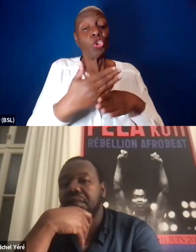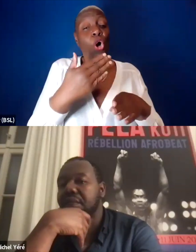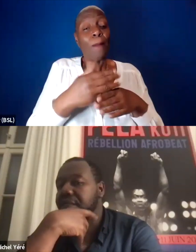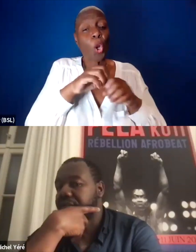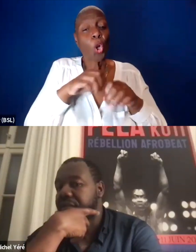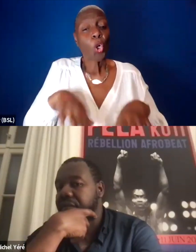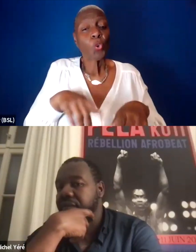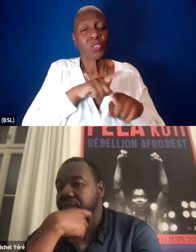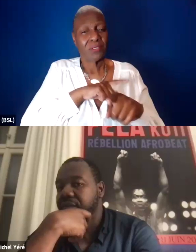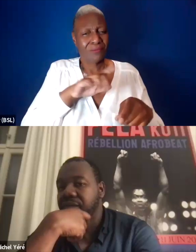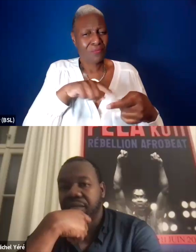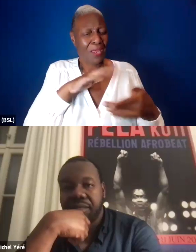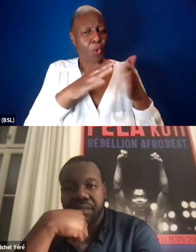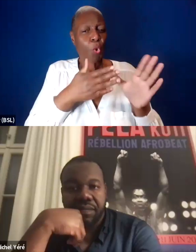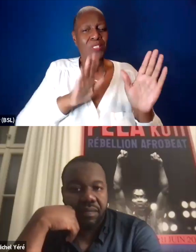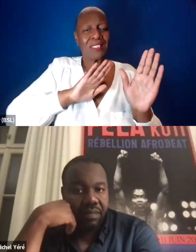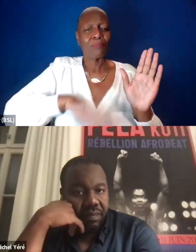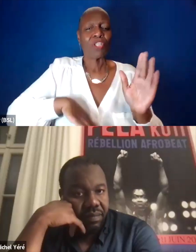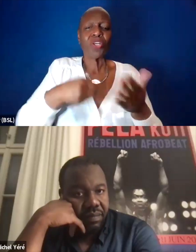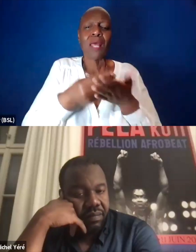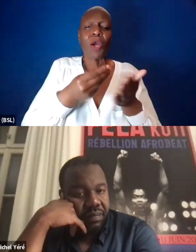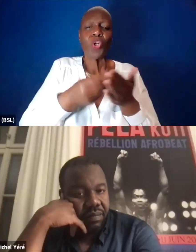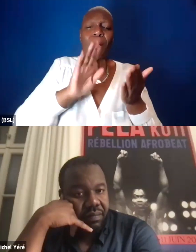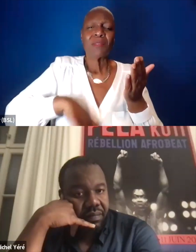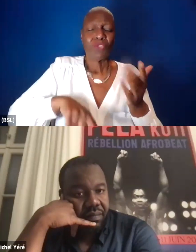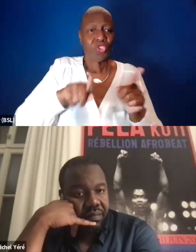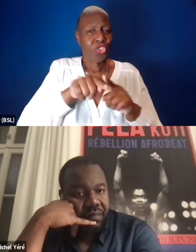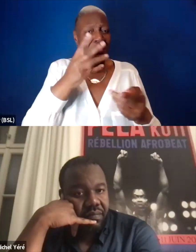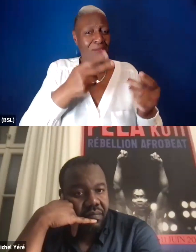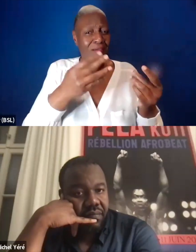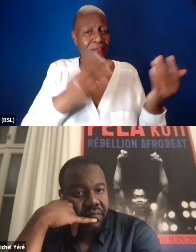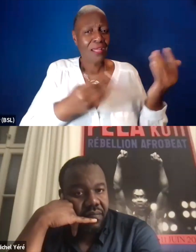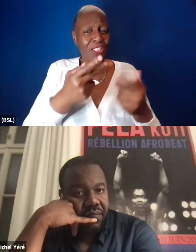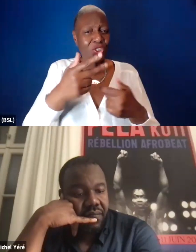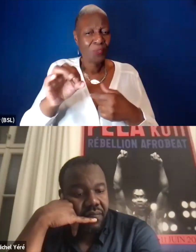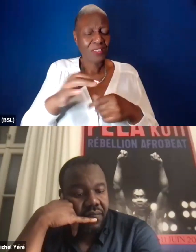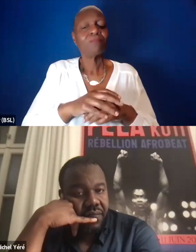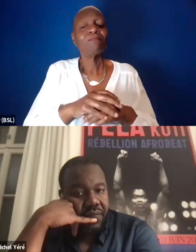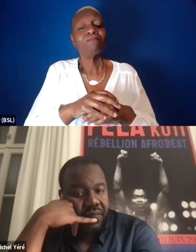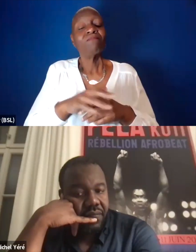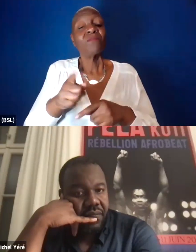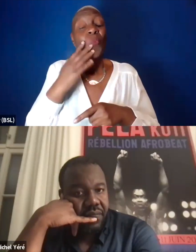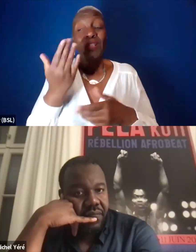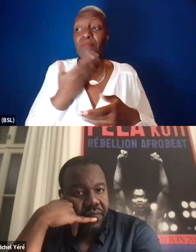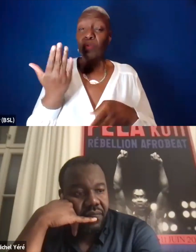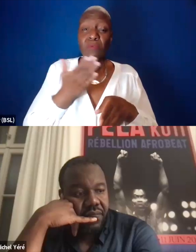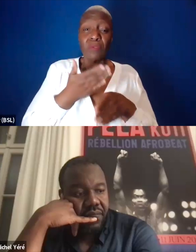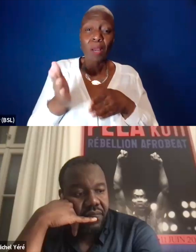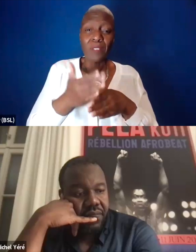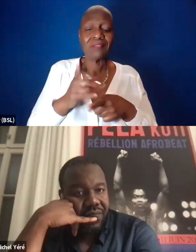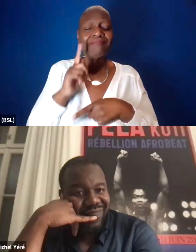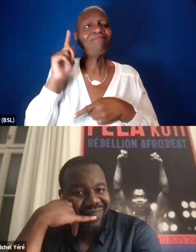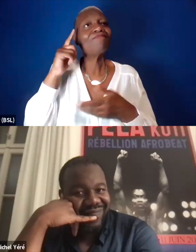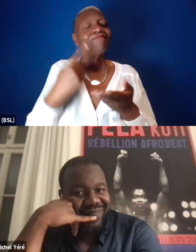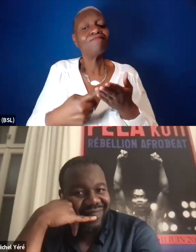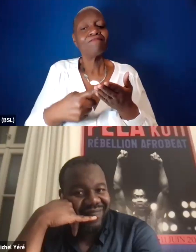after the Depression starts in 1929. And during his period of unemployment, he takes up poetry.